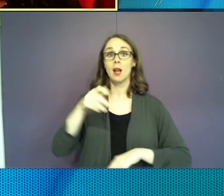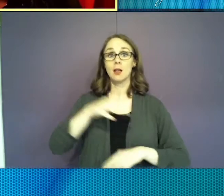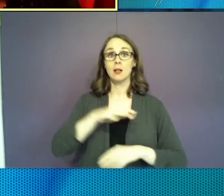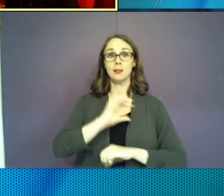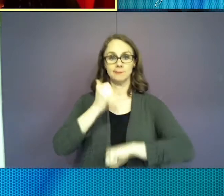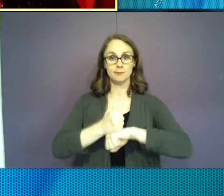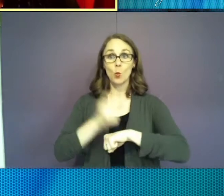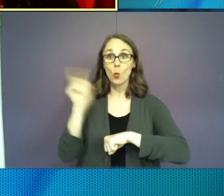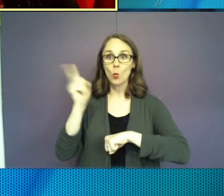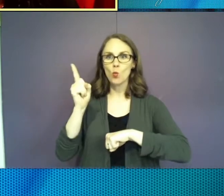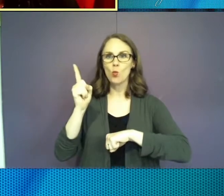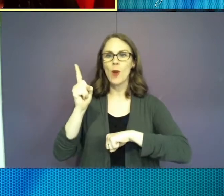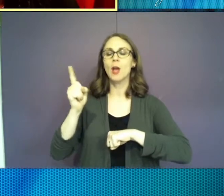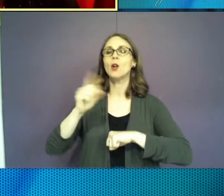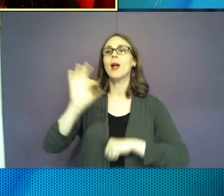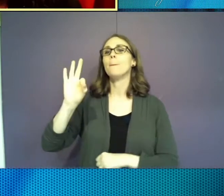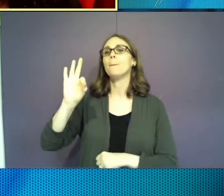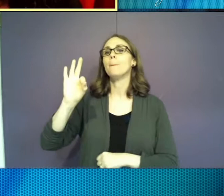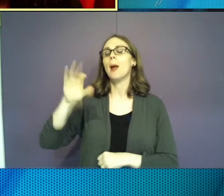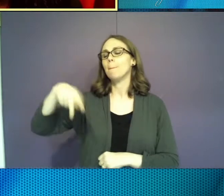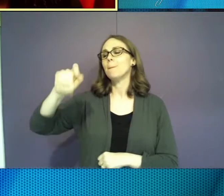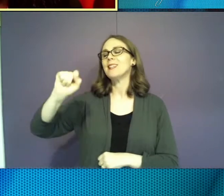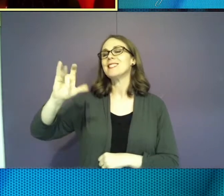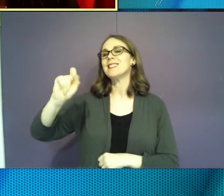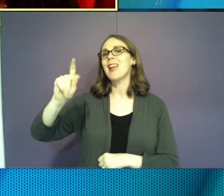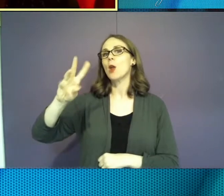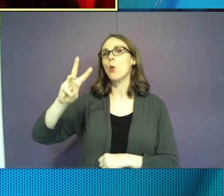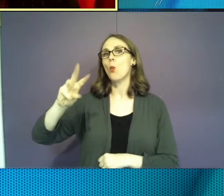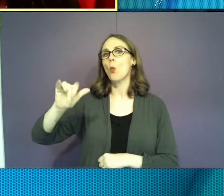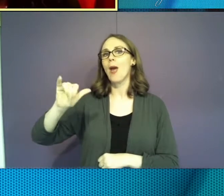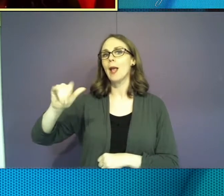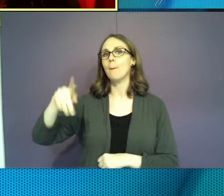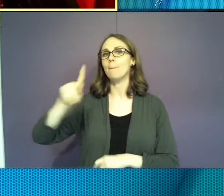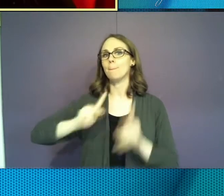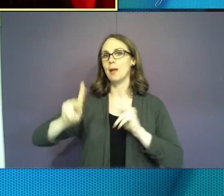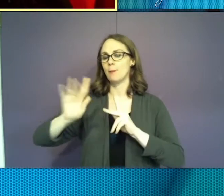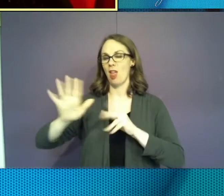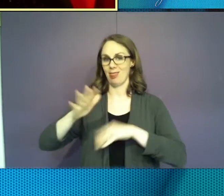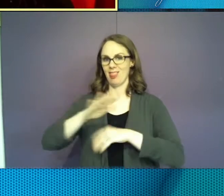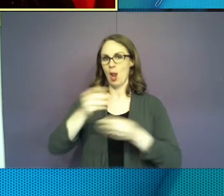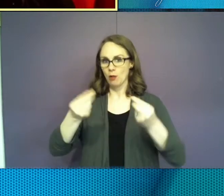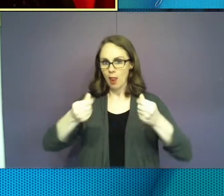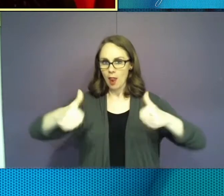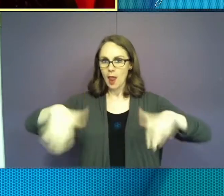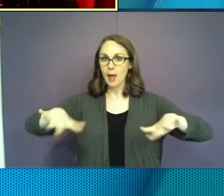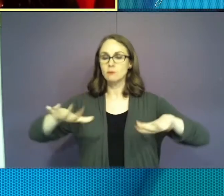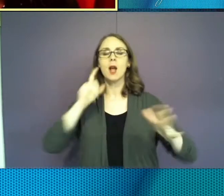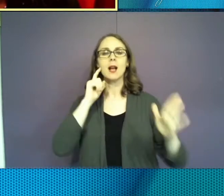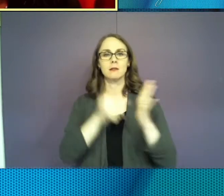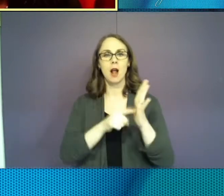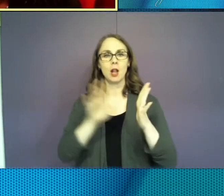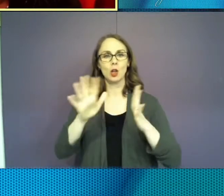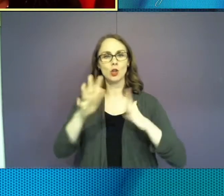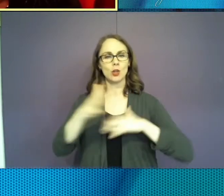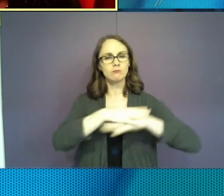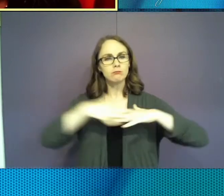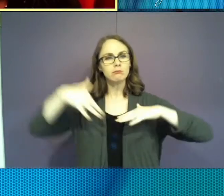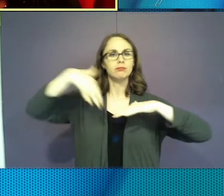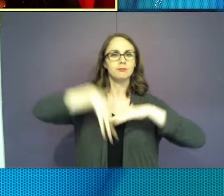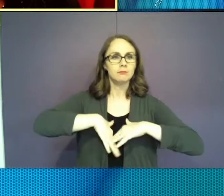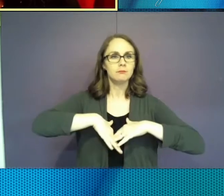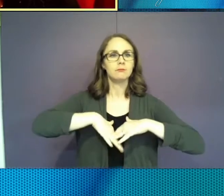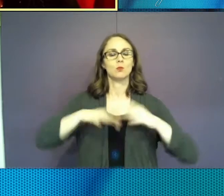of the Piscataway people. We ask that you join us in acknowledging the Piscataway community and their elders past,